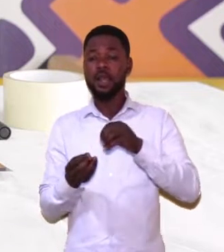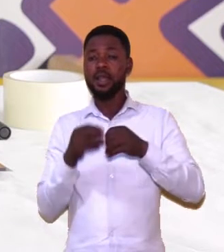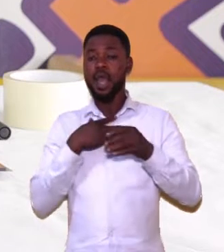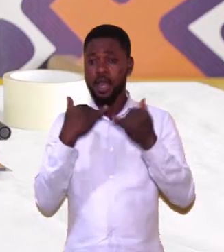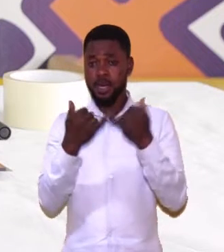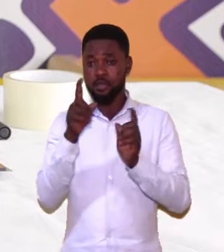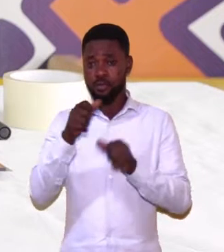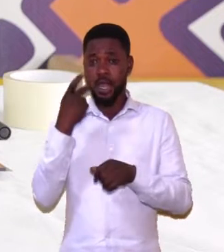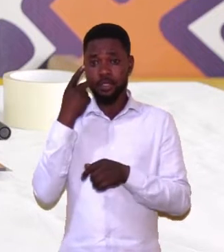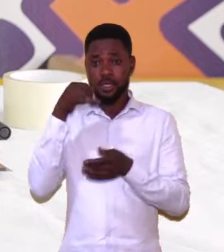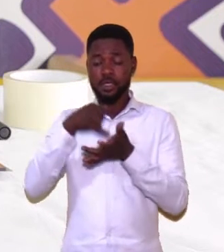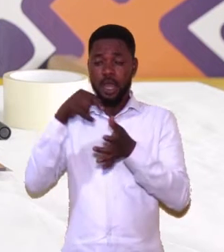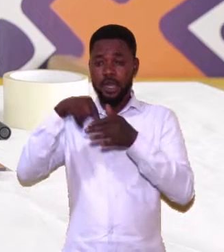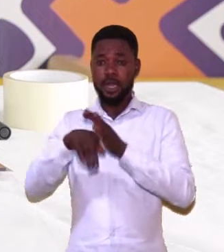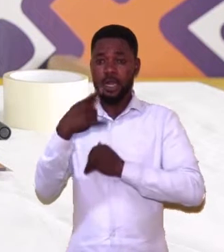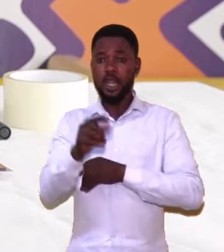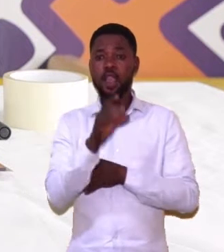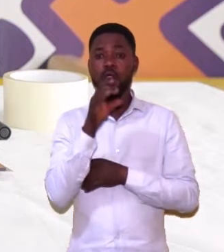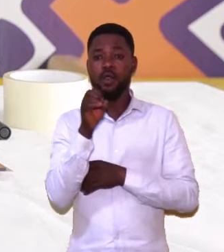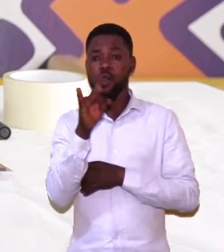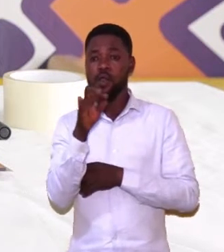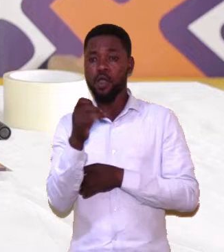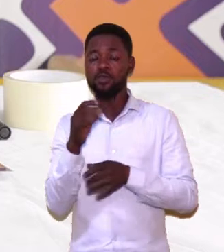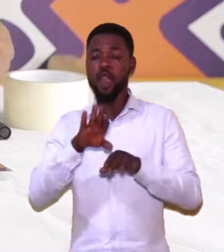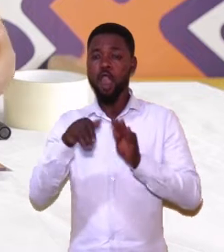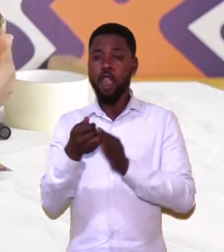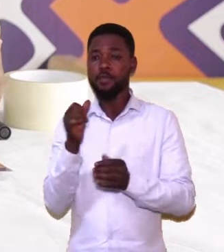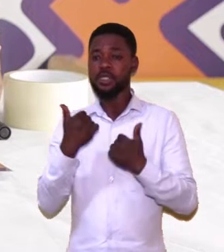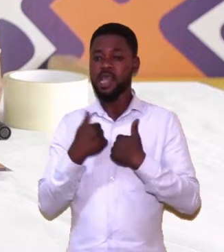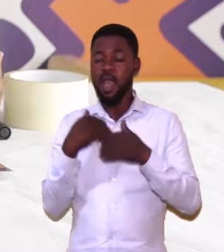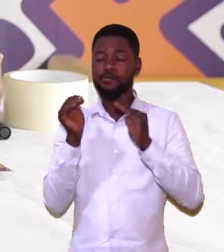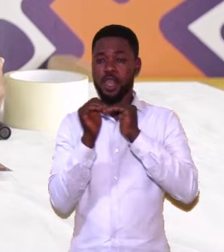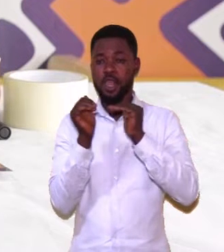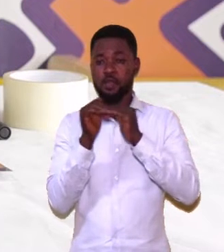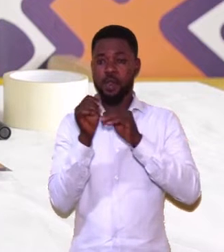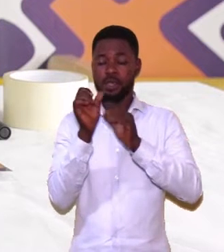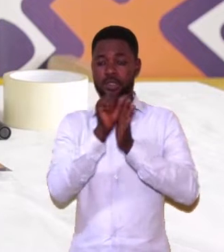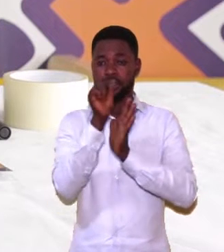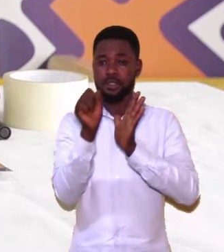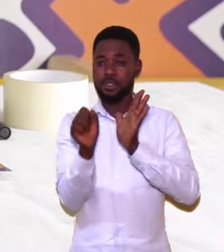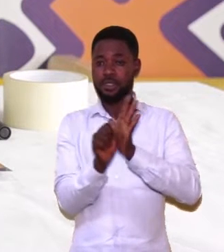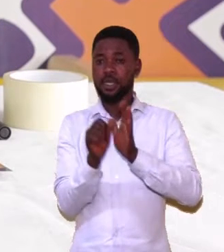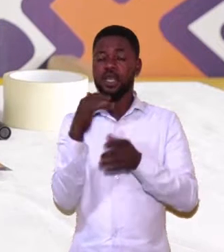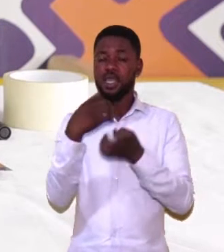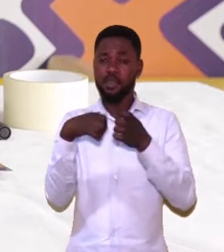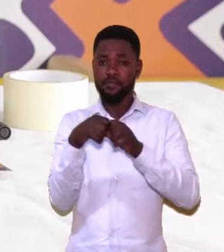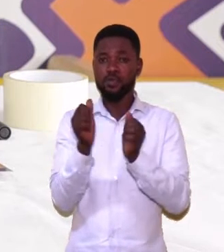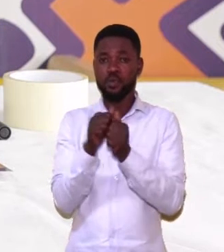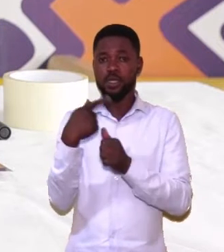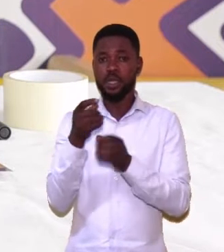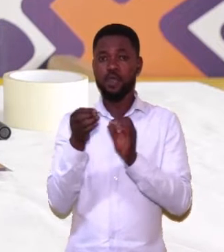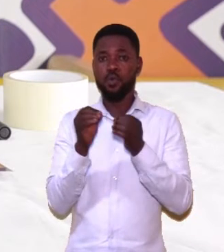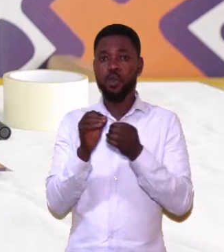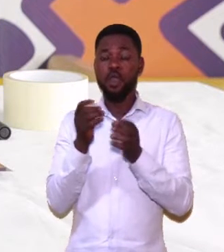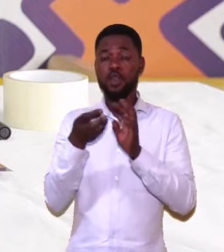full, and now you can see it's down? They all almost are of equal size because the